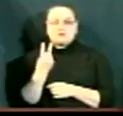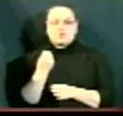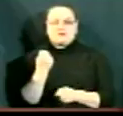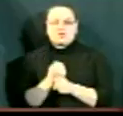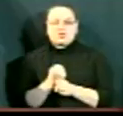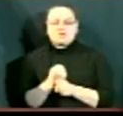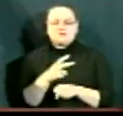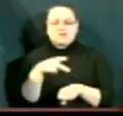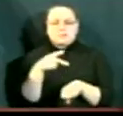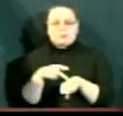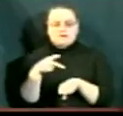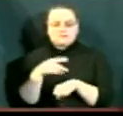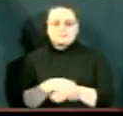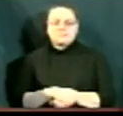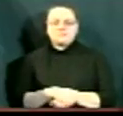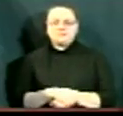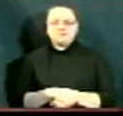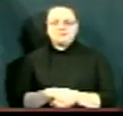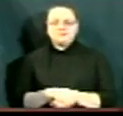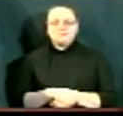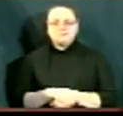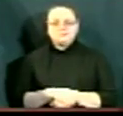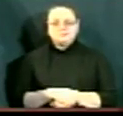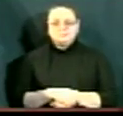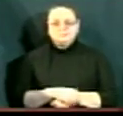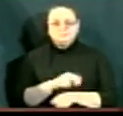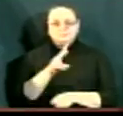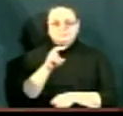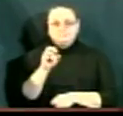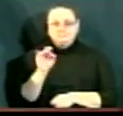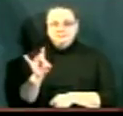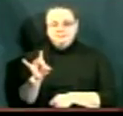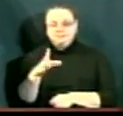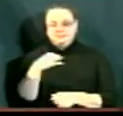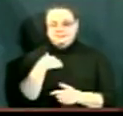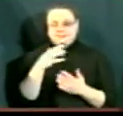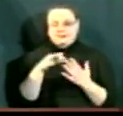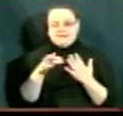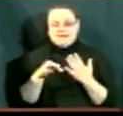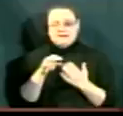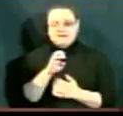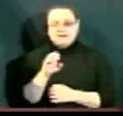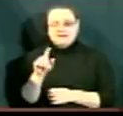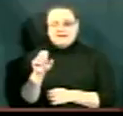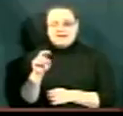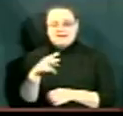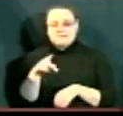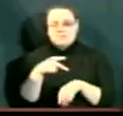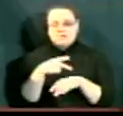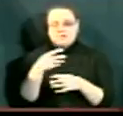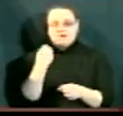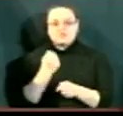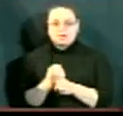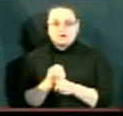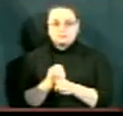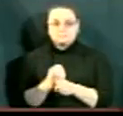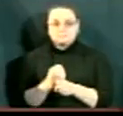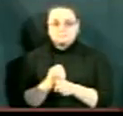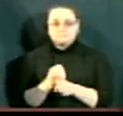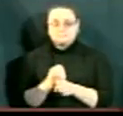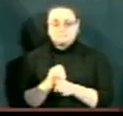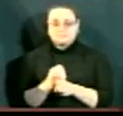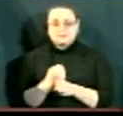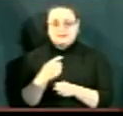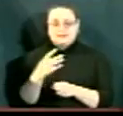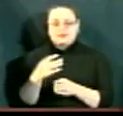as a principal. In 2008, I was selected the East Tennessee Principal of the Year and a